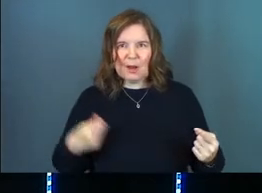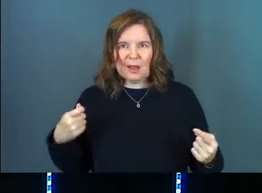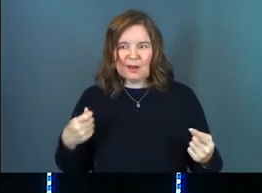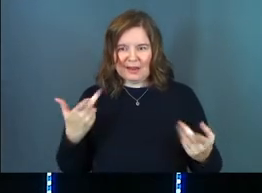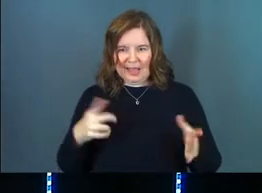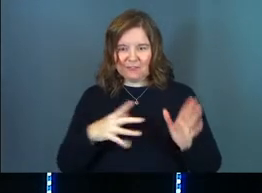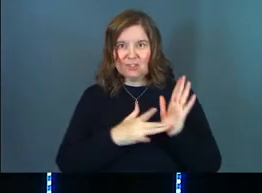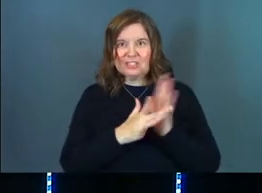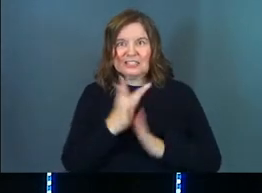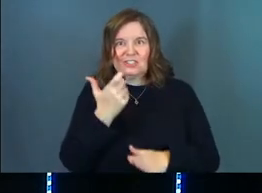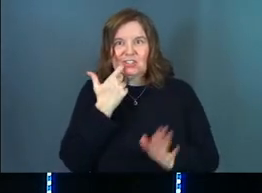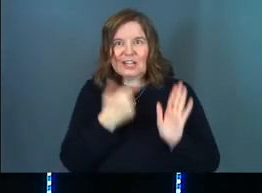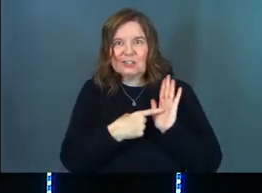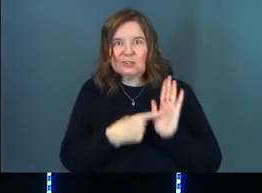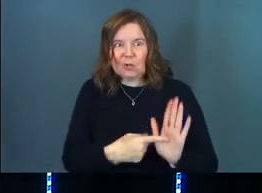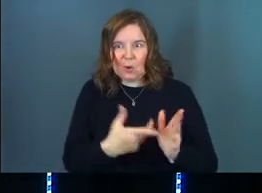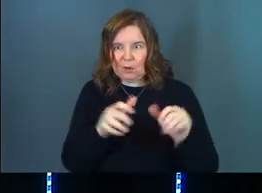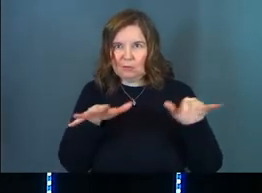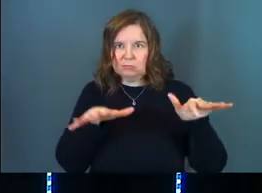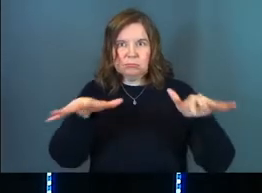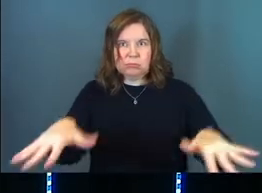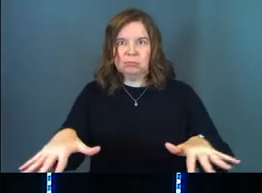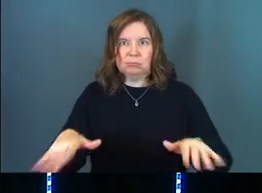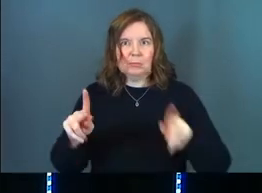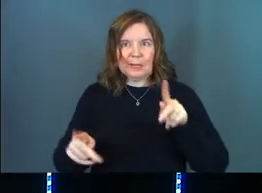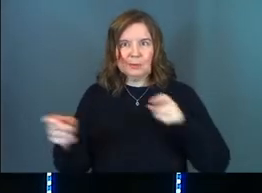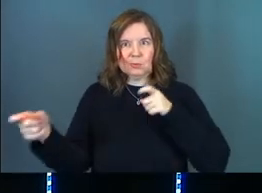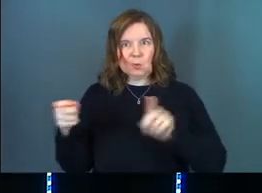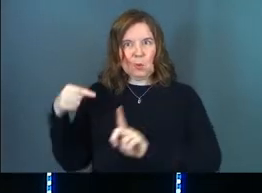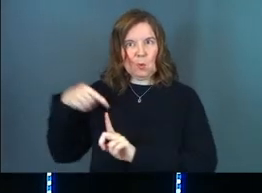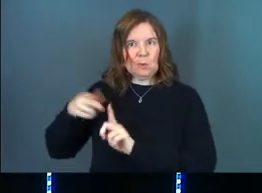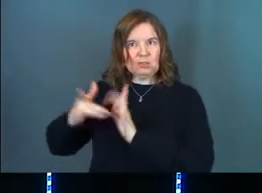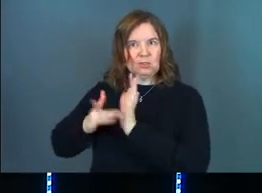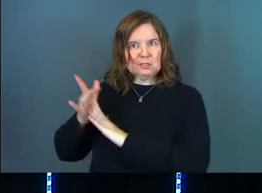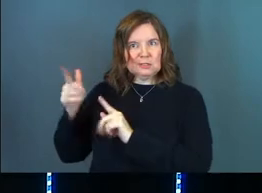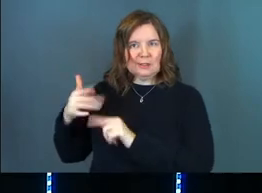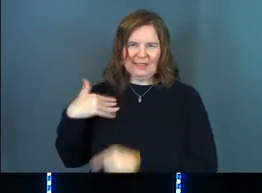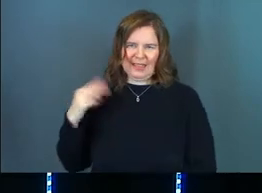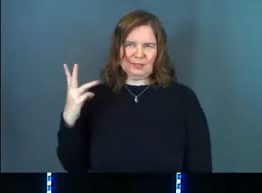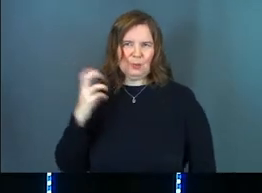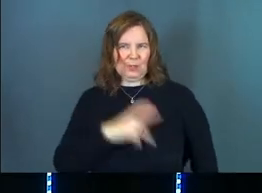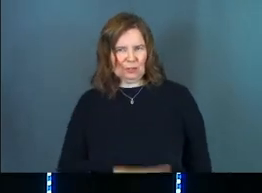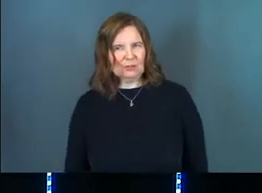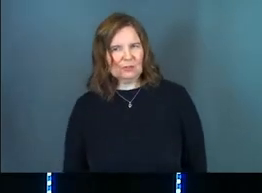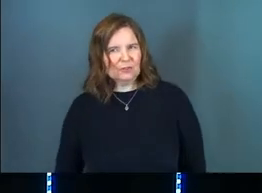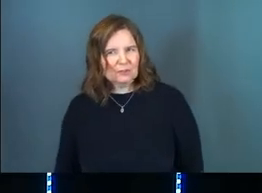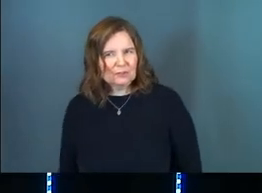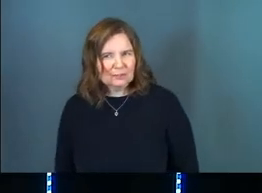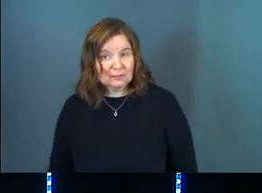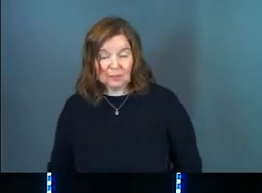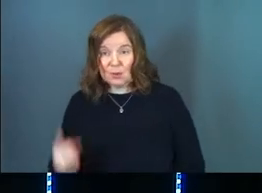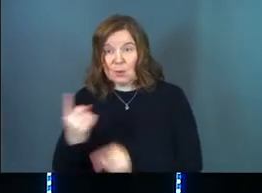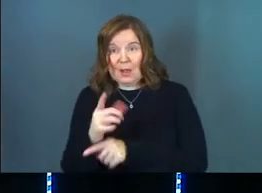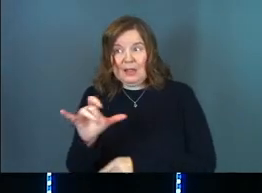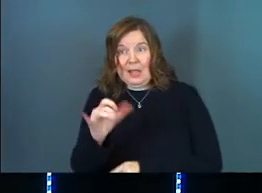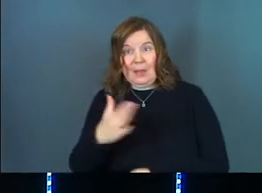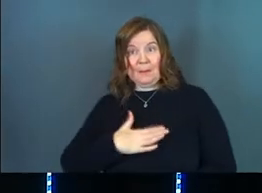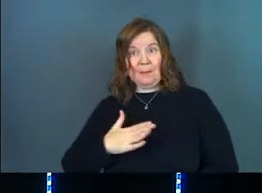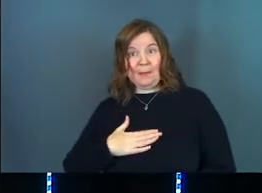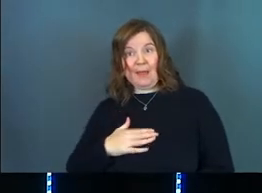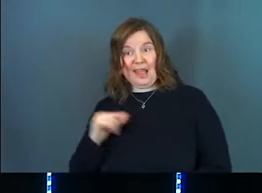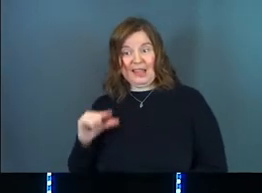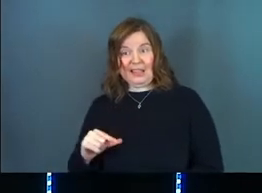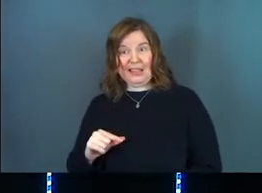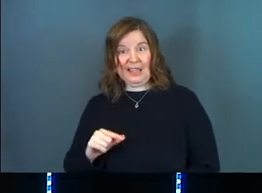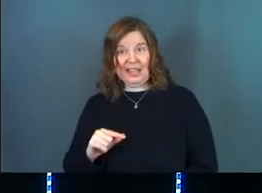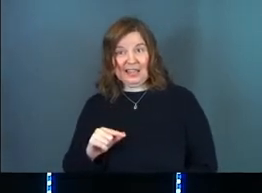out after Jesus just floored 600 soldiers? That's weird. Right? Like, my